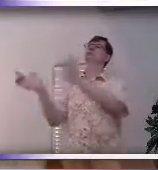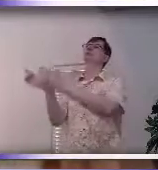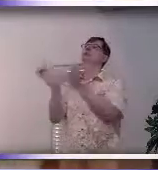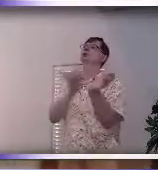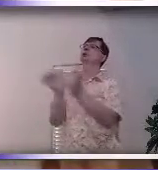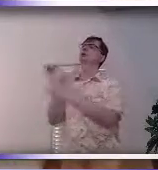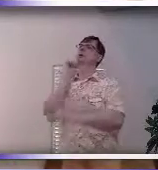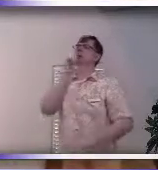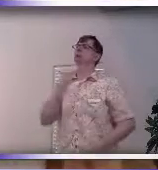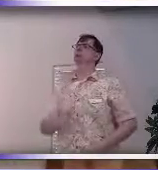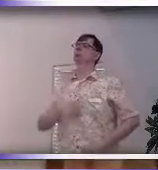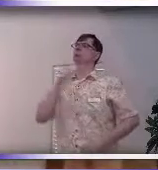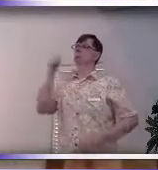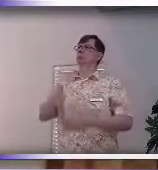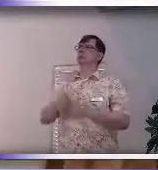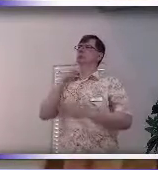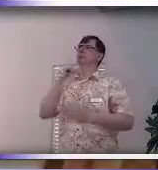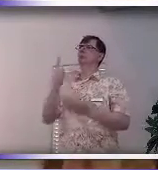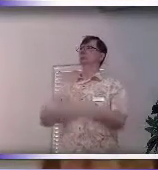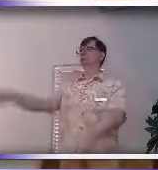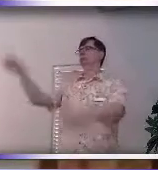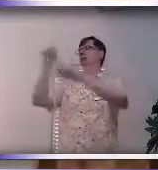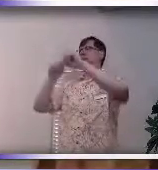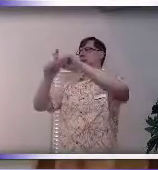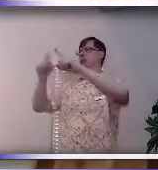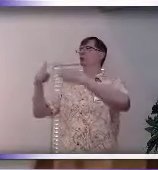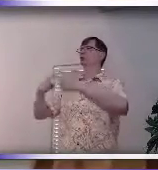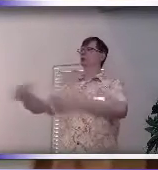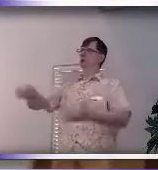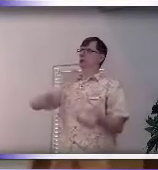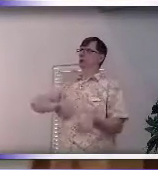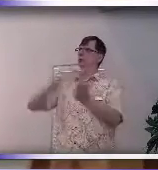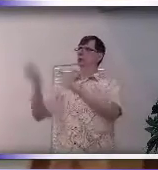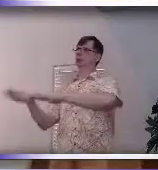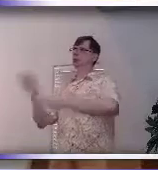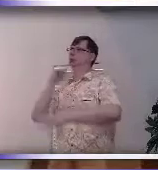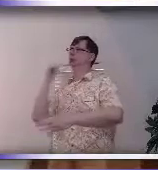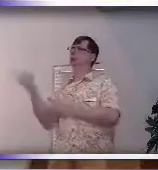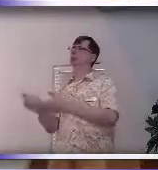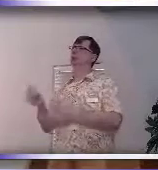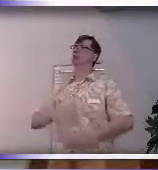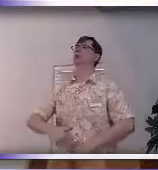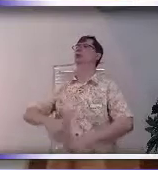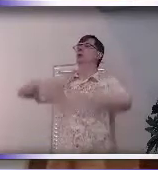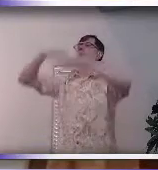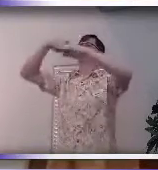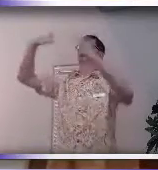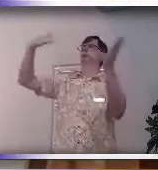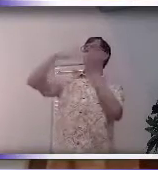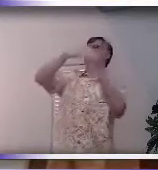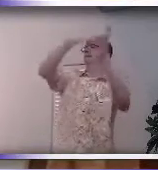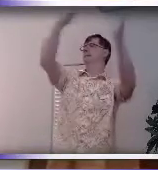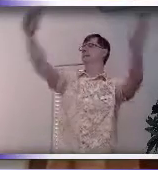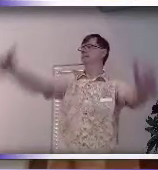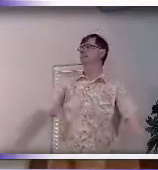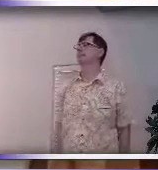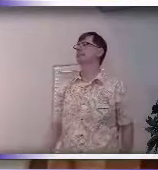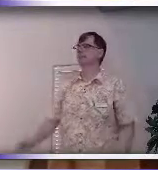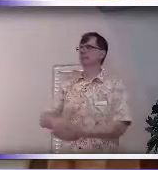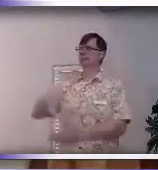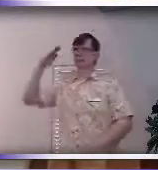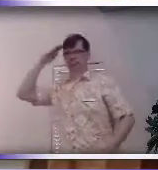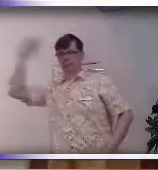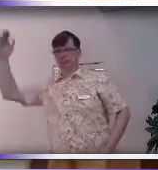believed he was actually going to the cross to die, he never would have been able to rise again. He